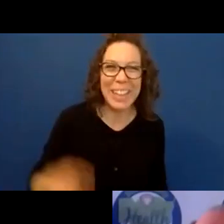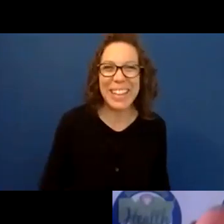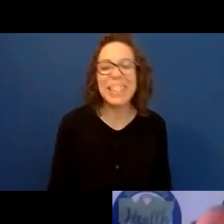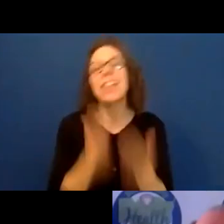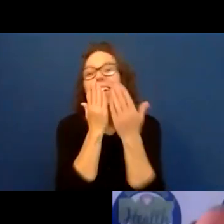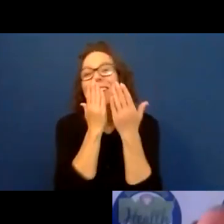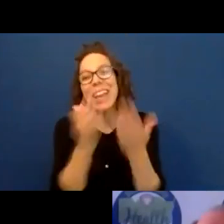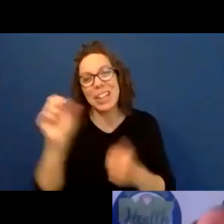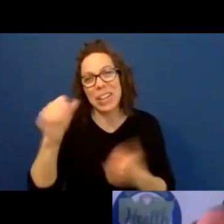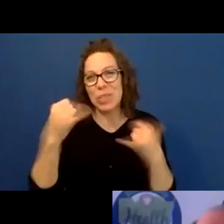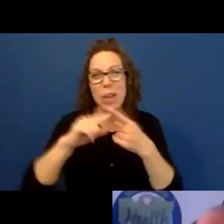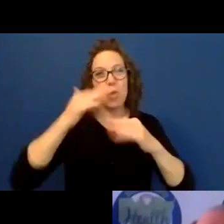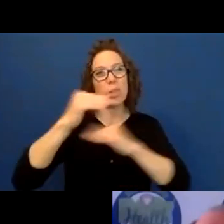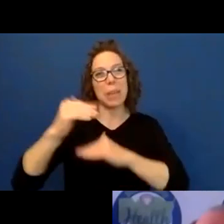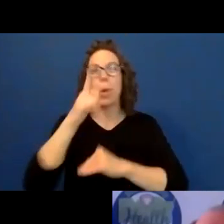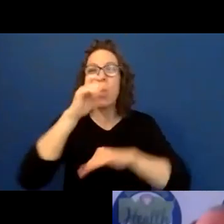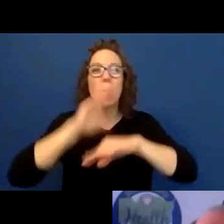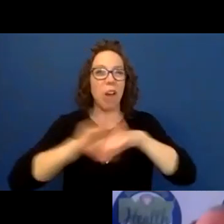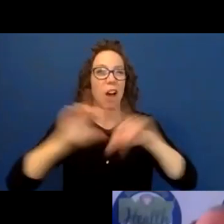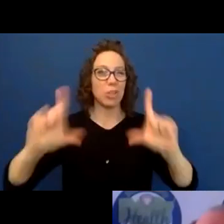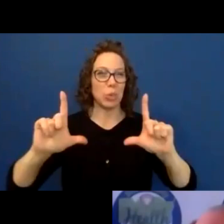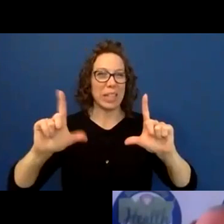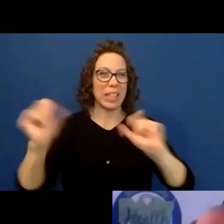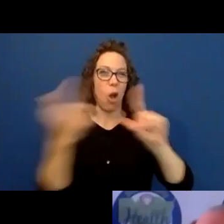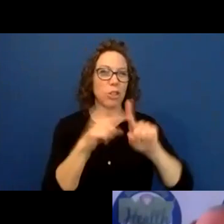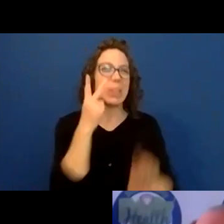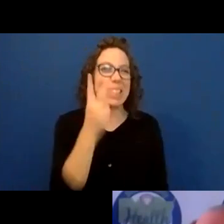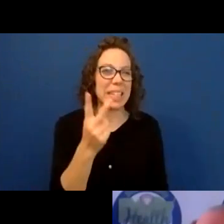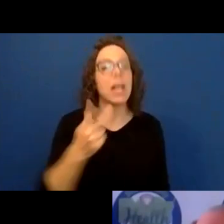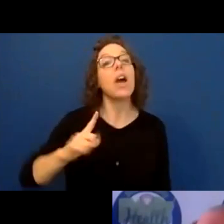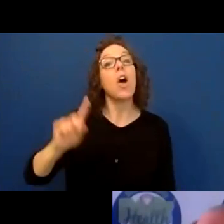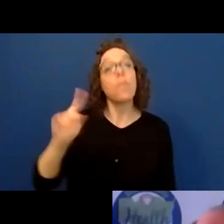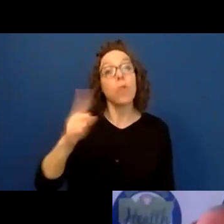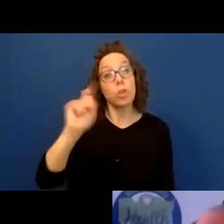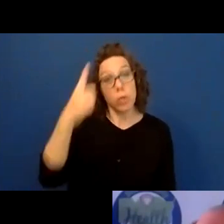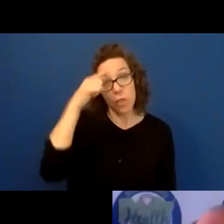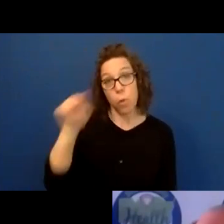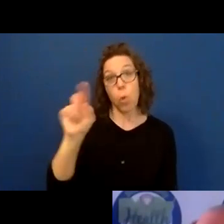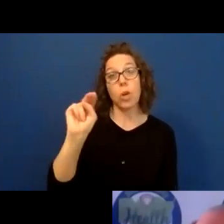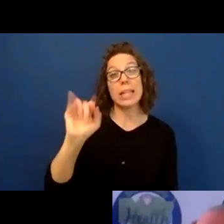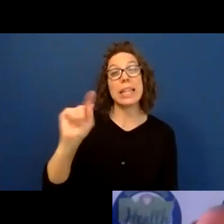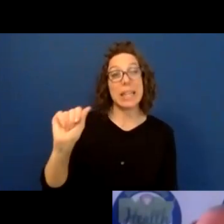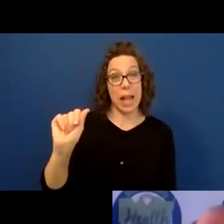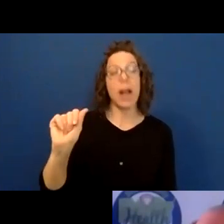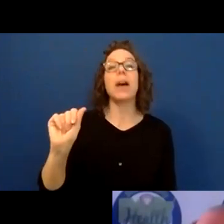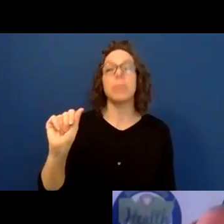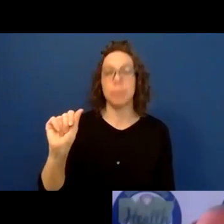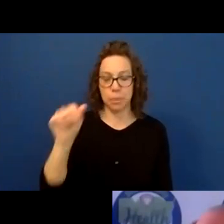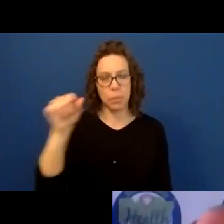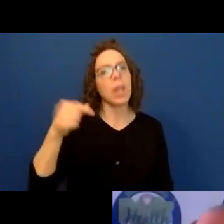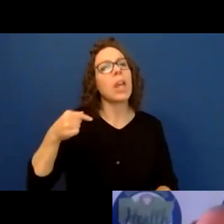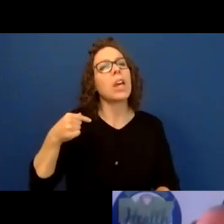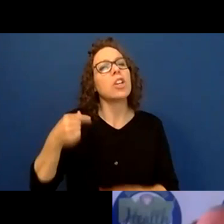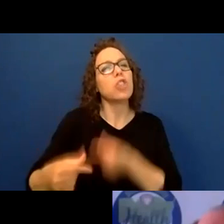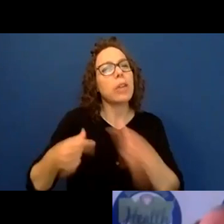much. Yes, we were trying to limit those on screen so everyone could see. Our first question is for you, Nita. Generations in Rock Island has